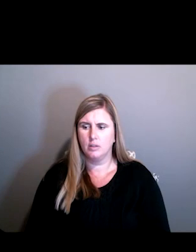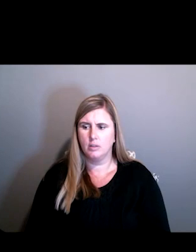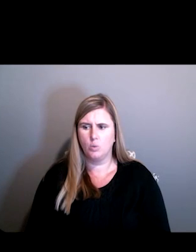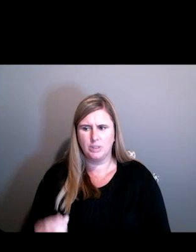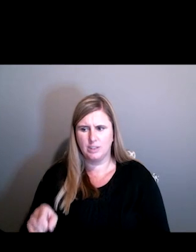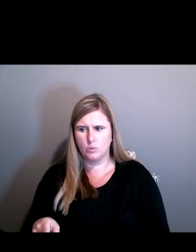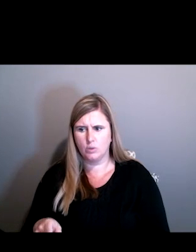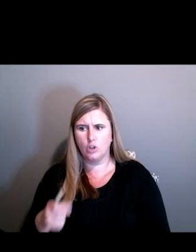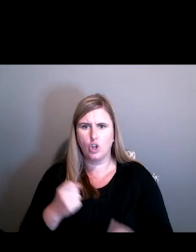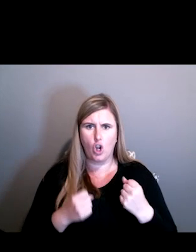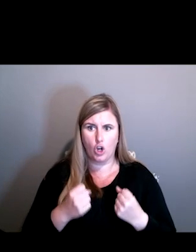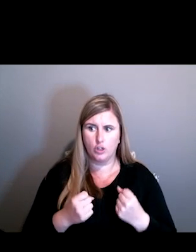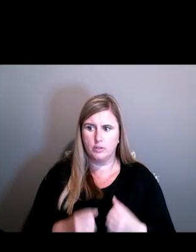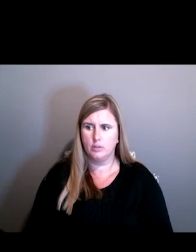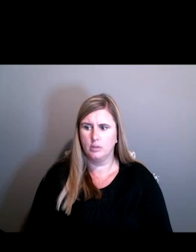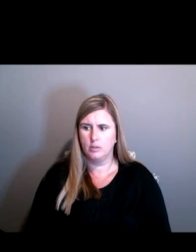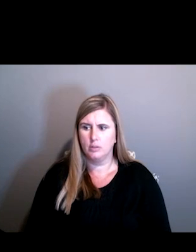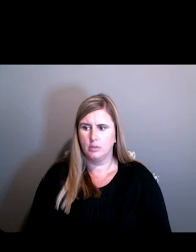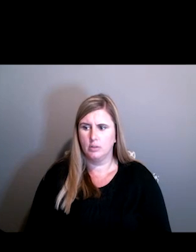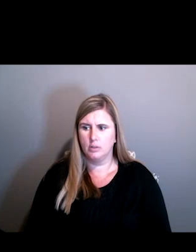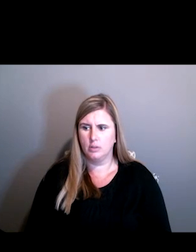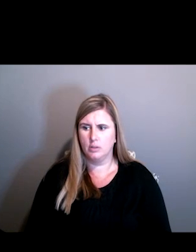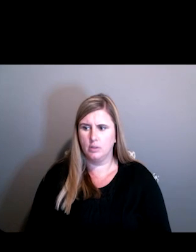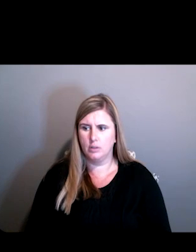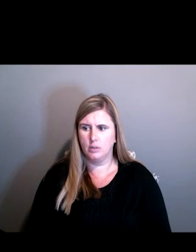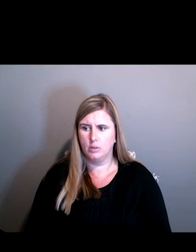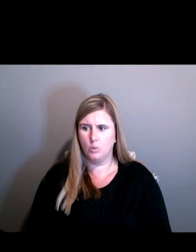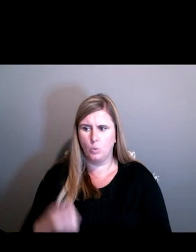Wave. What's this one? Car.